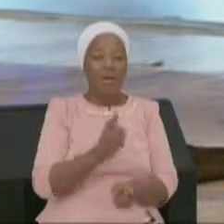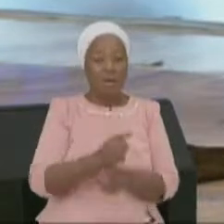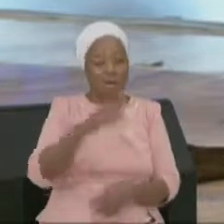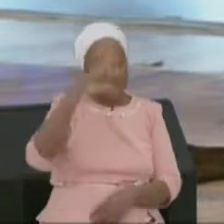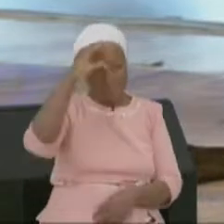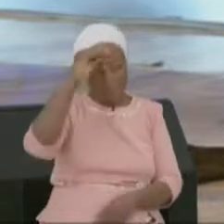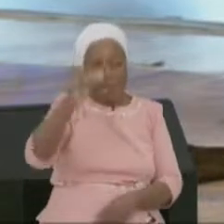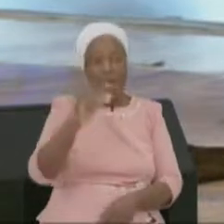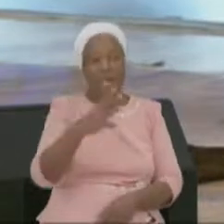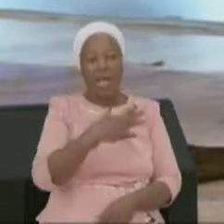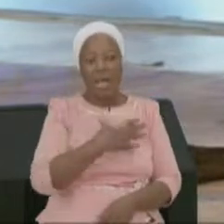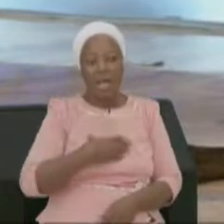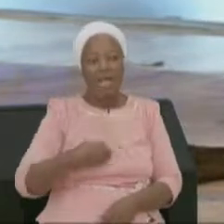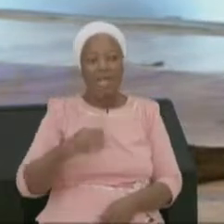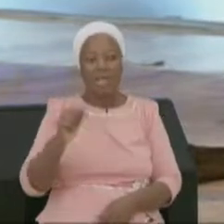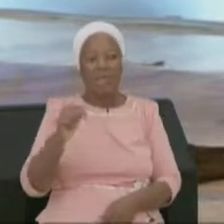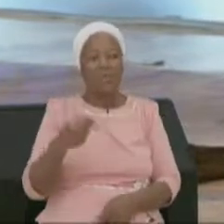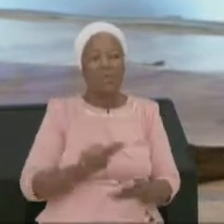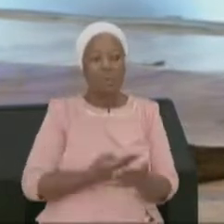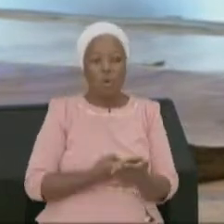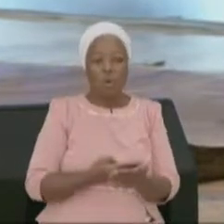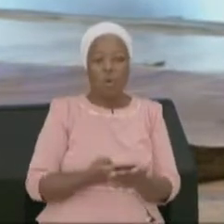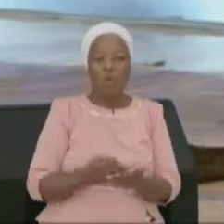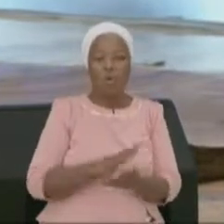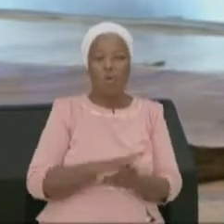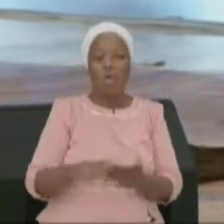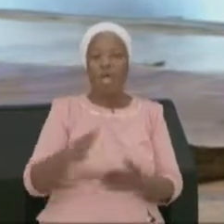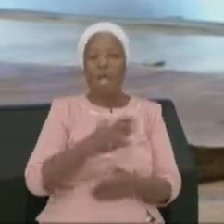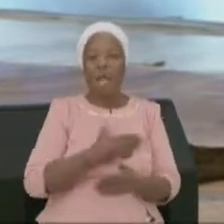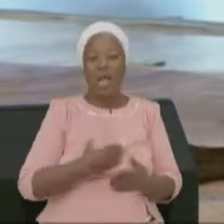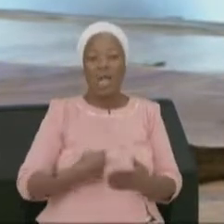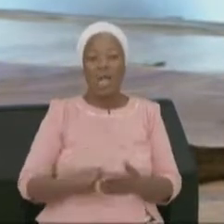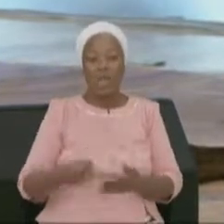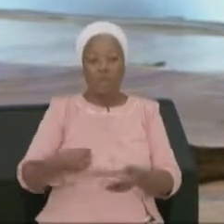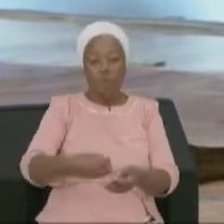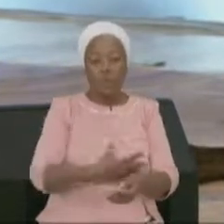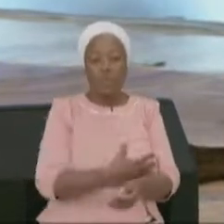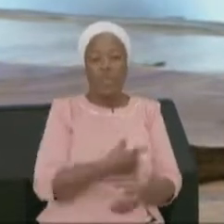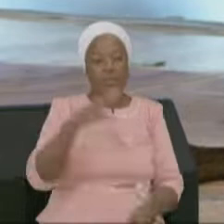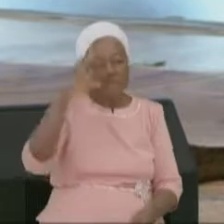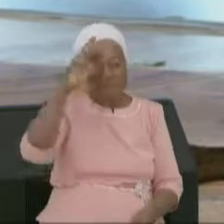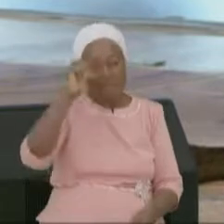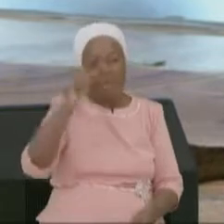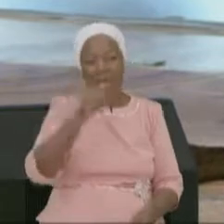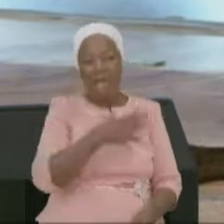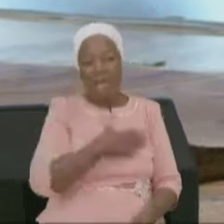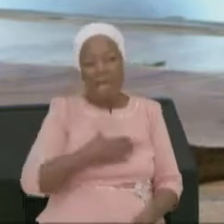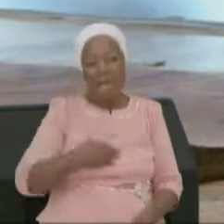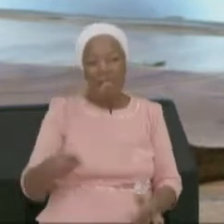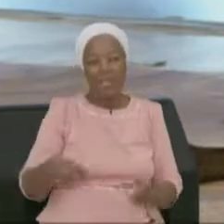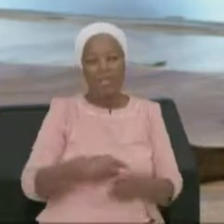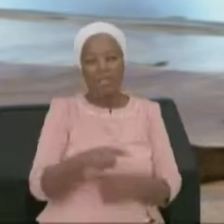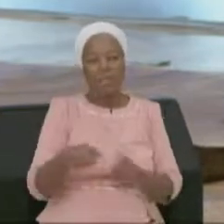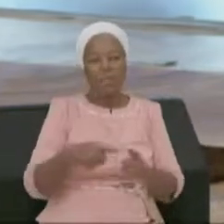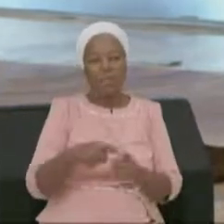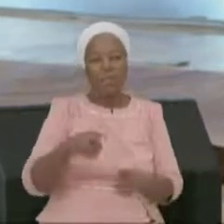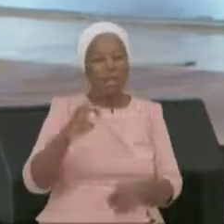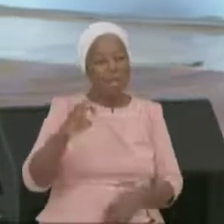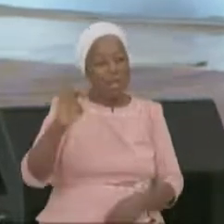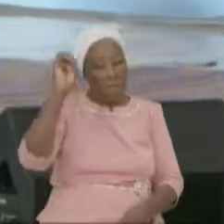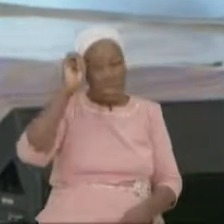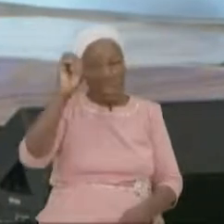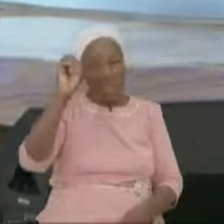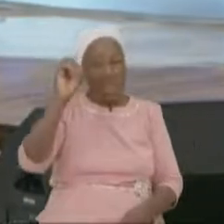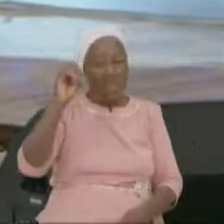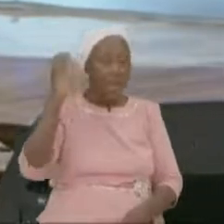man and unholy, and observed him. And when he heard